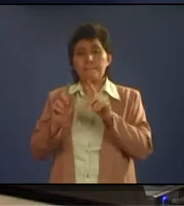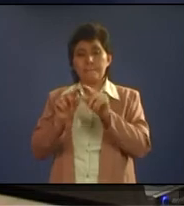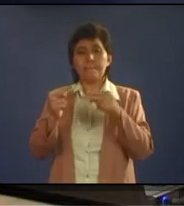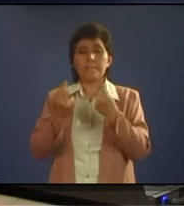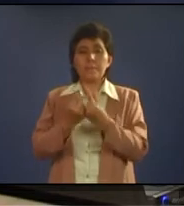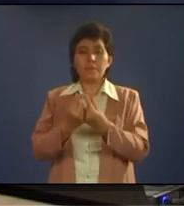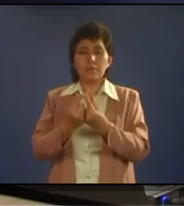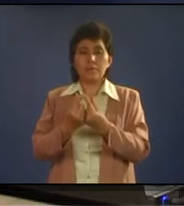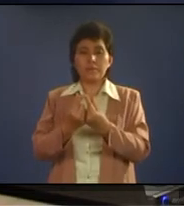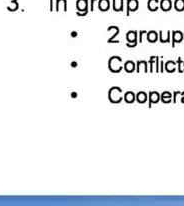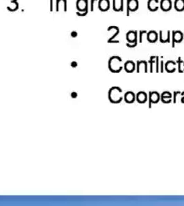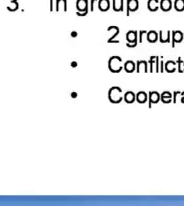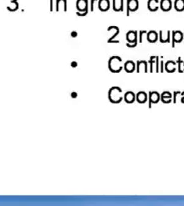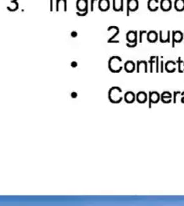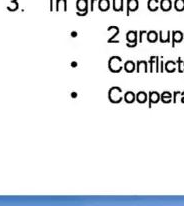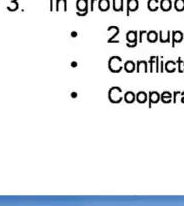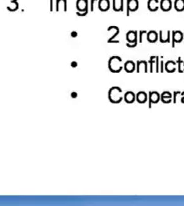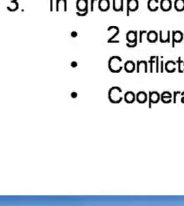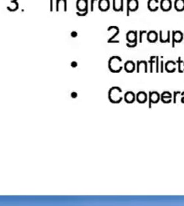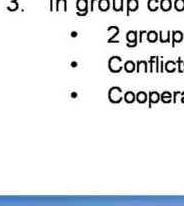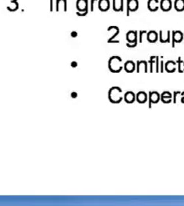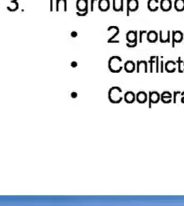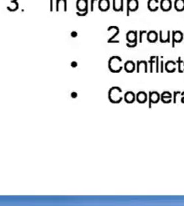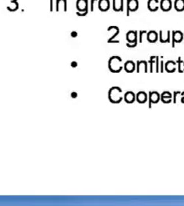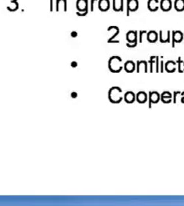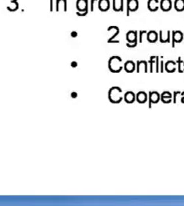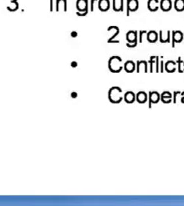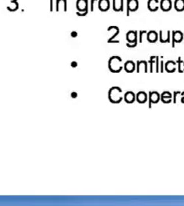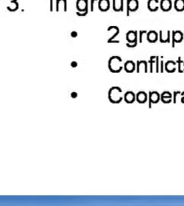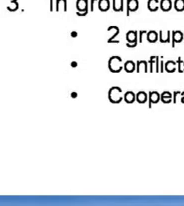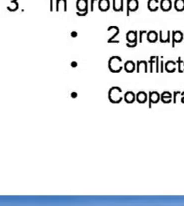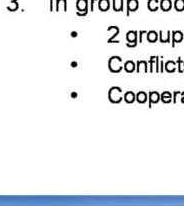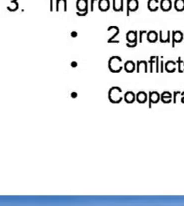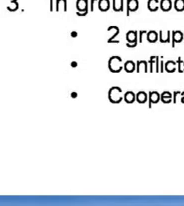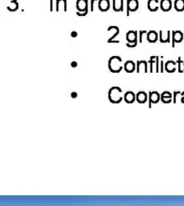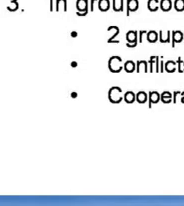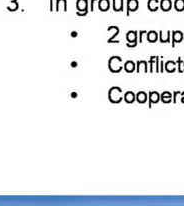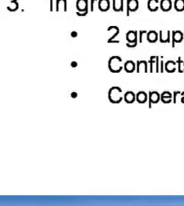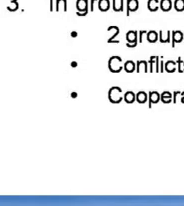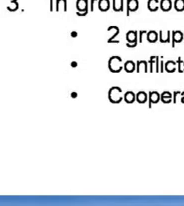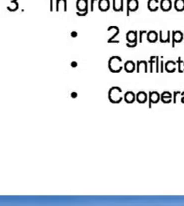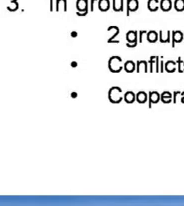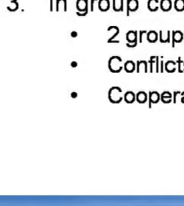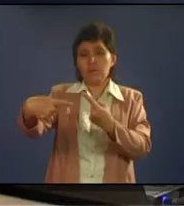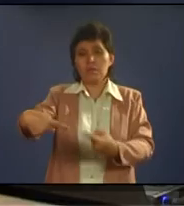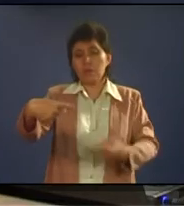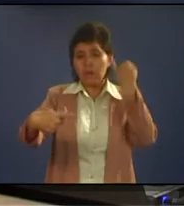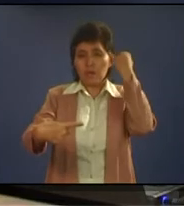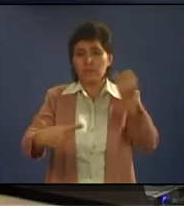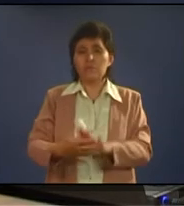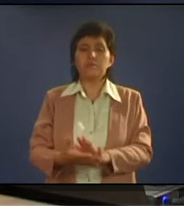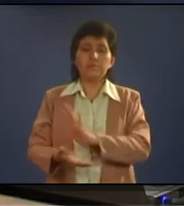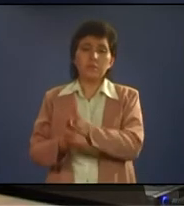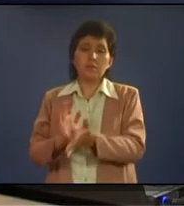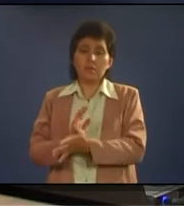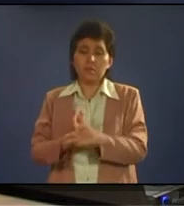one, the main one, is because we have different ideas. When we have different ideas, we result in conflict ourselves. And also the next one, it's